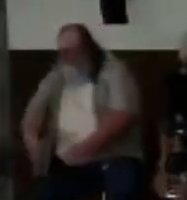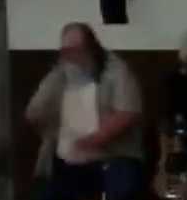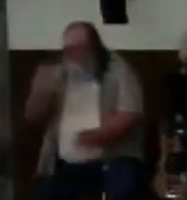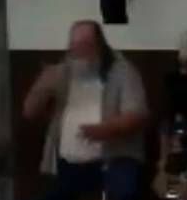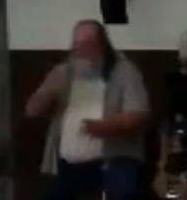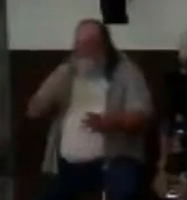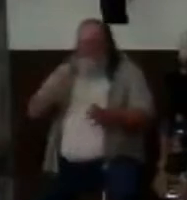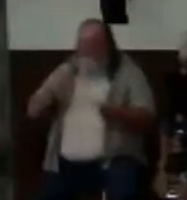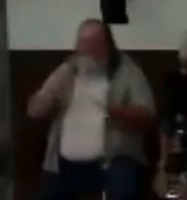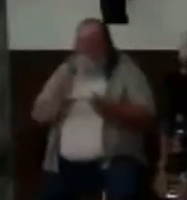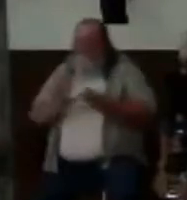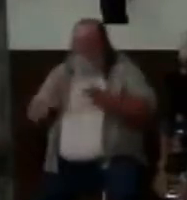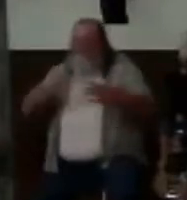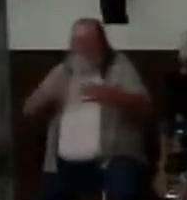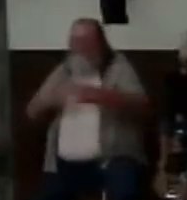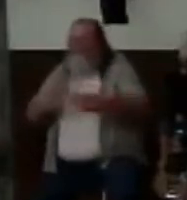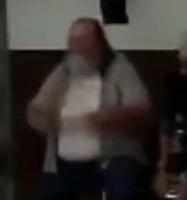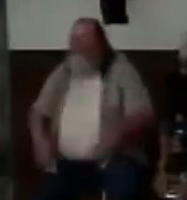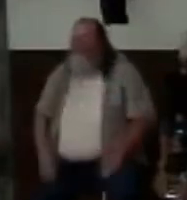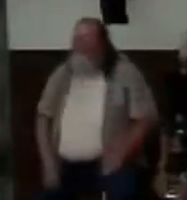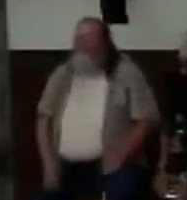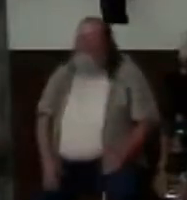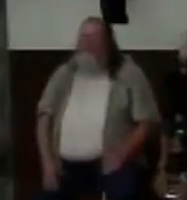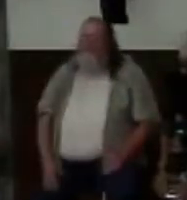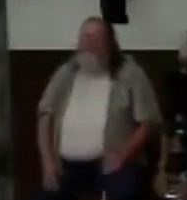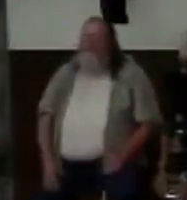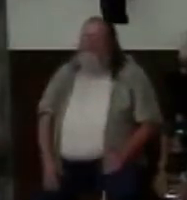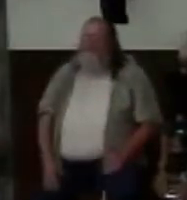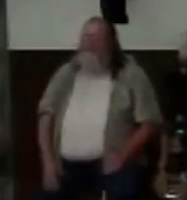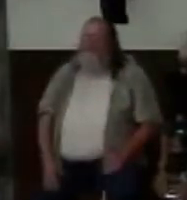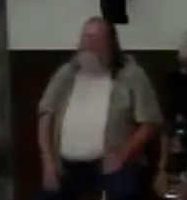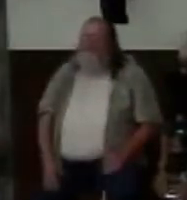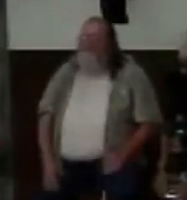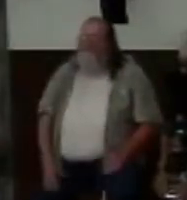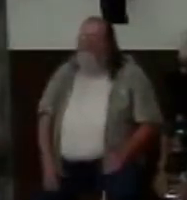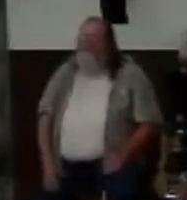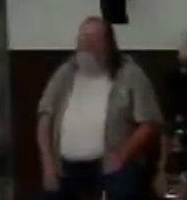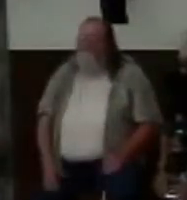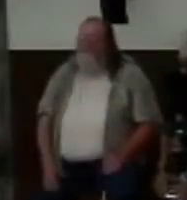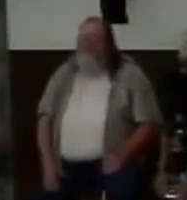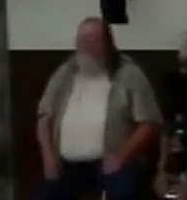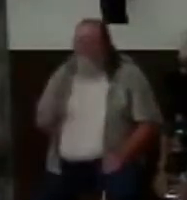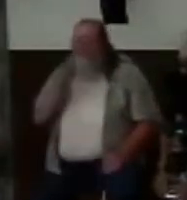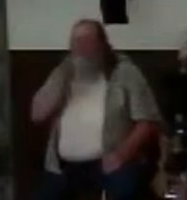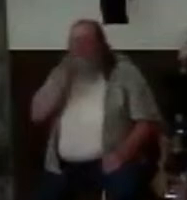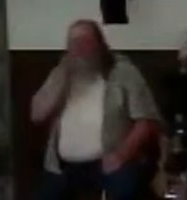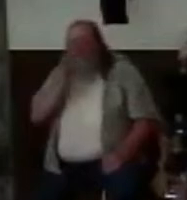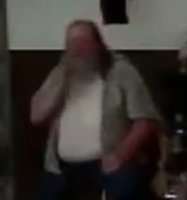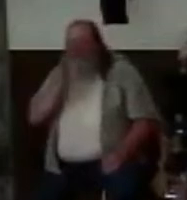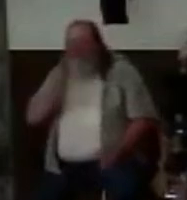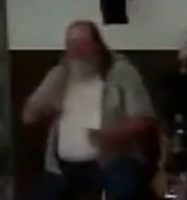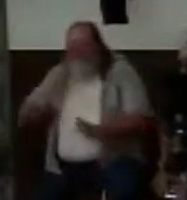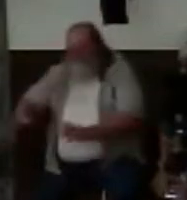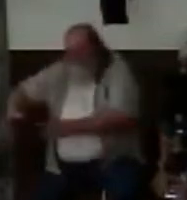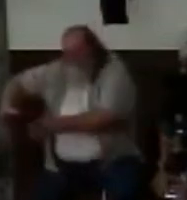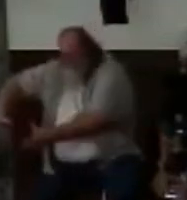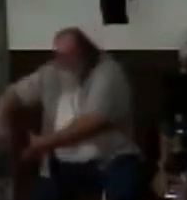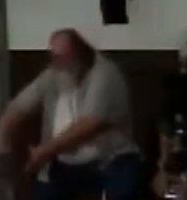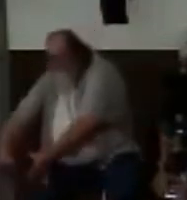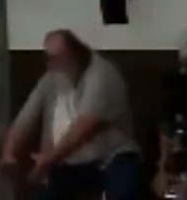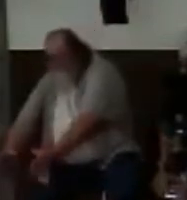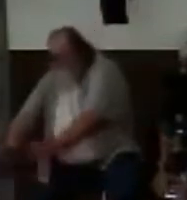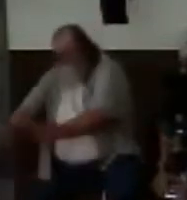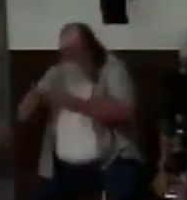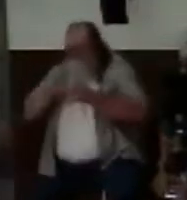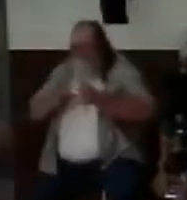Siloam? It had a lot of significance. But I'm not going to rabbit trail, I promise. The priest would pour